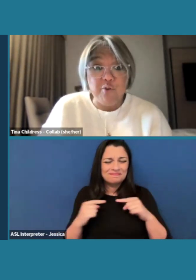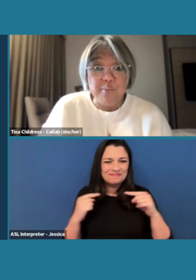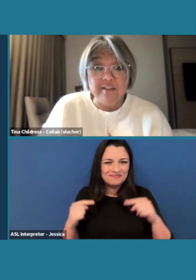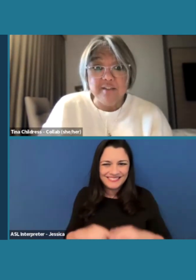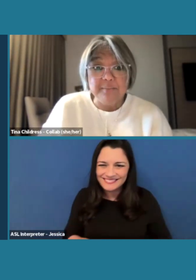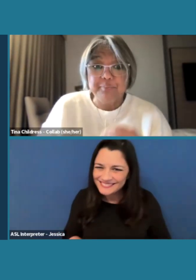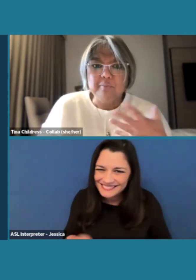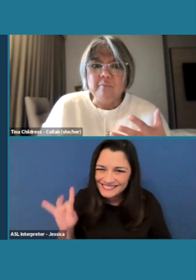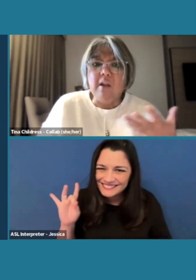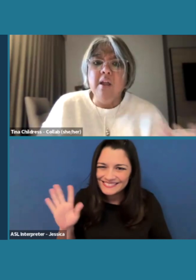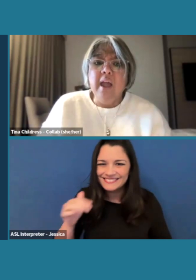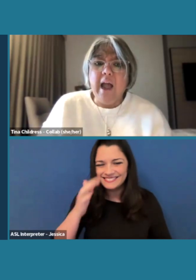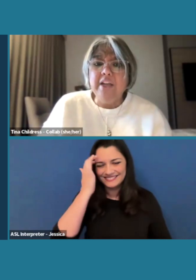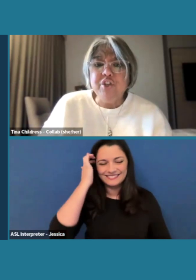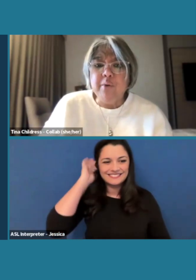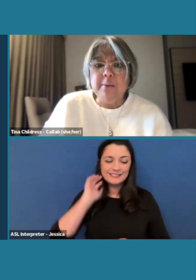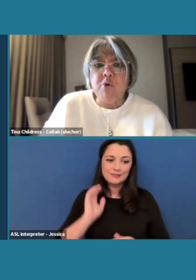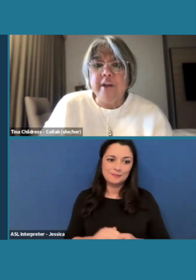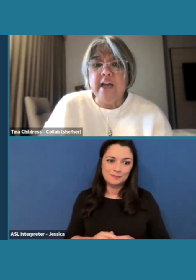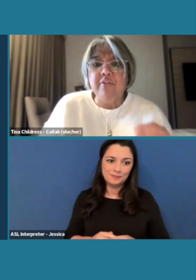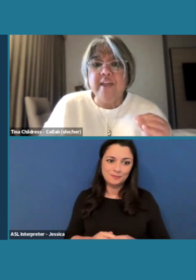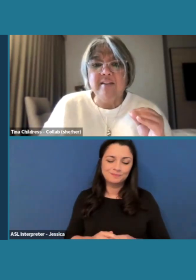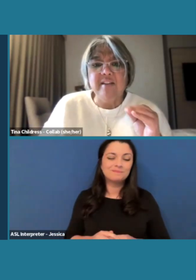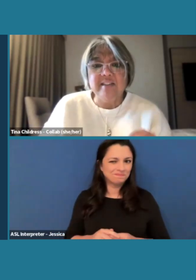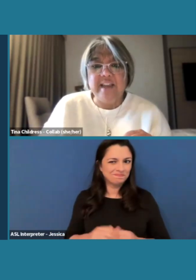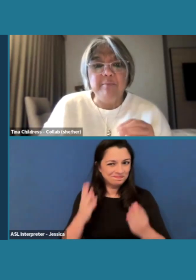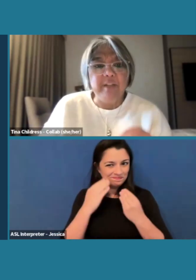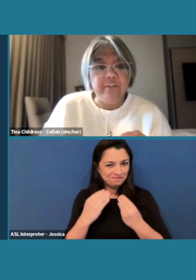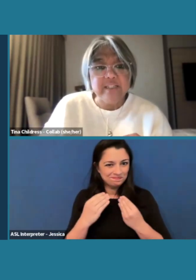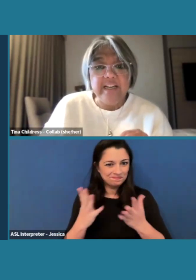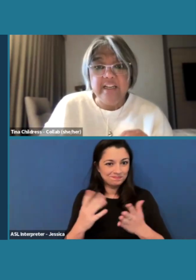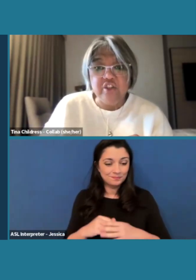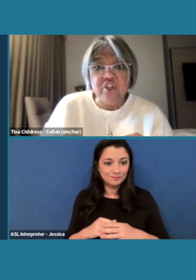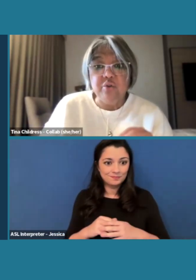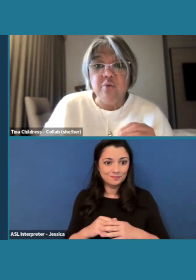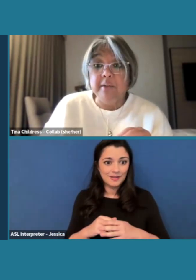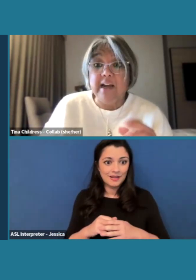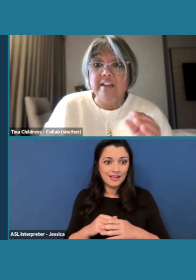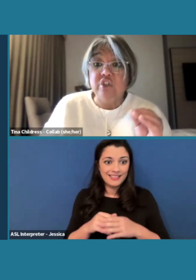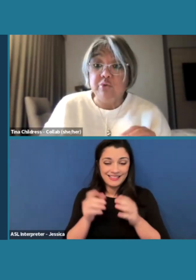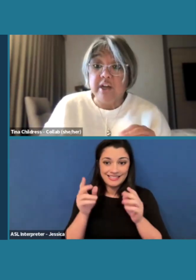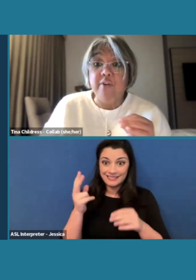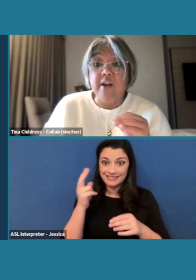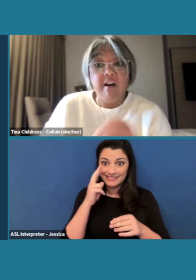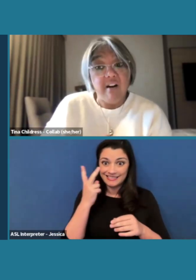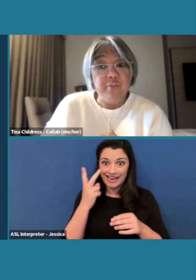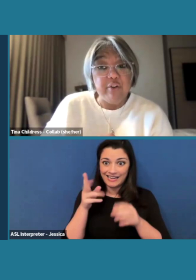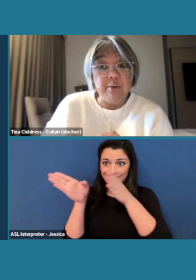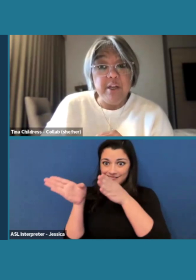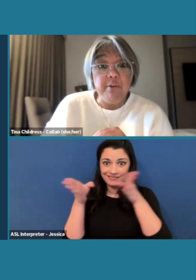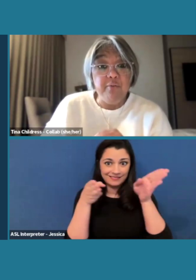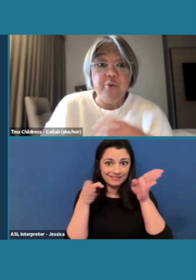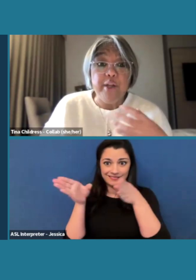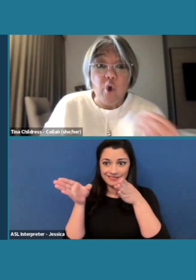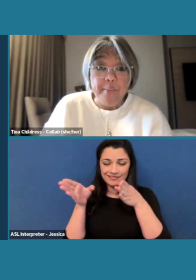the whole performance. I do want to point out that this same line of sight issue applies to deaf, hard of